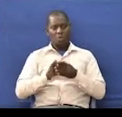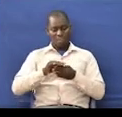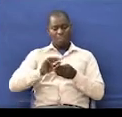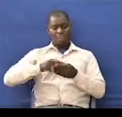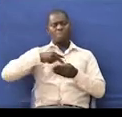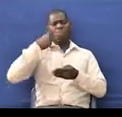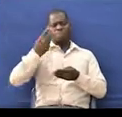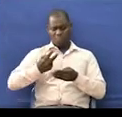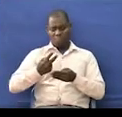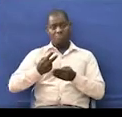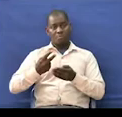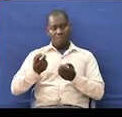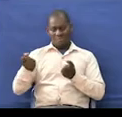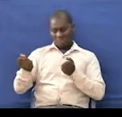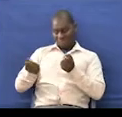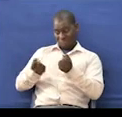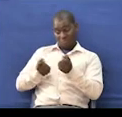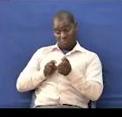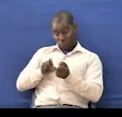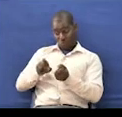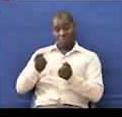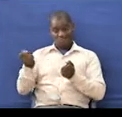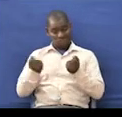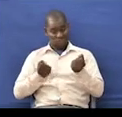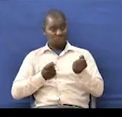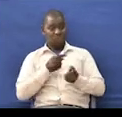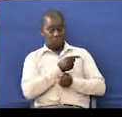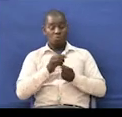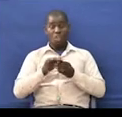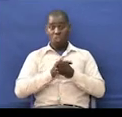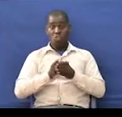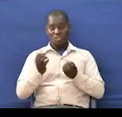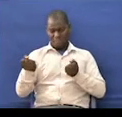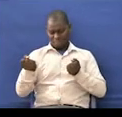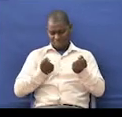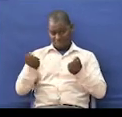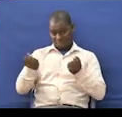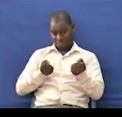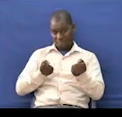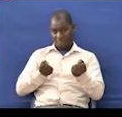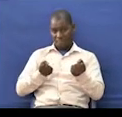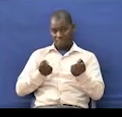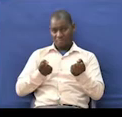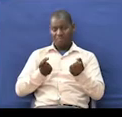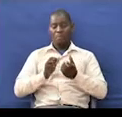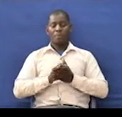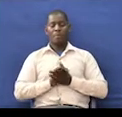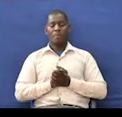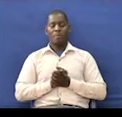whether you want to turn left or to turn right, you apply force to a rim or steering. So we can say